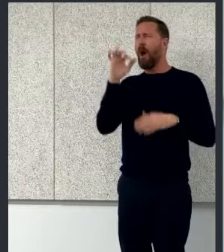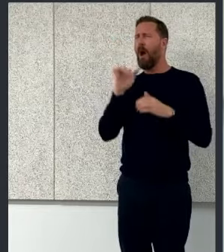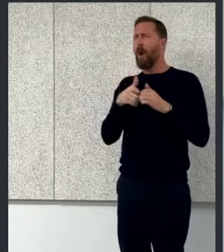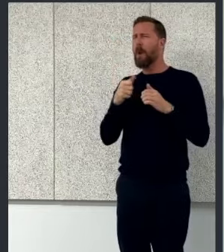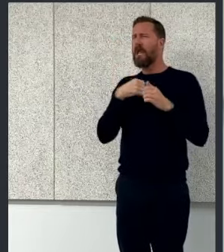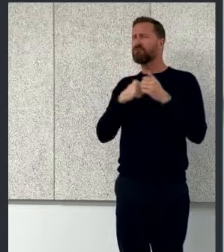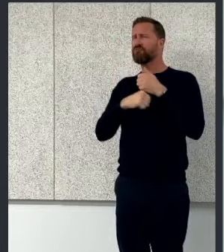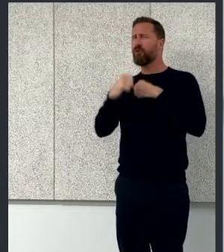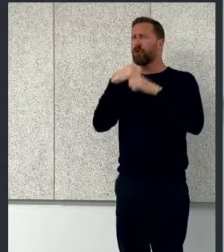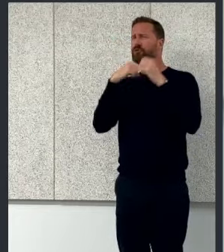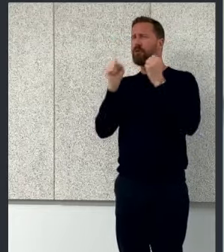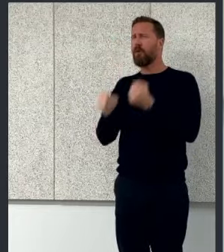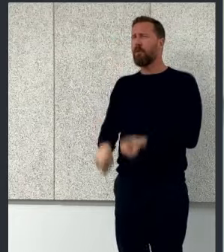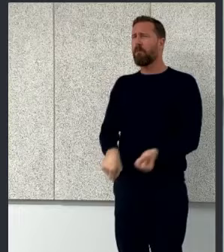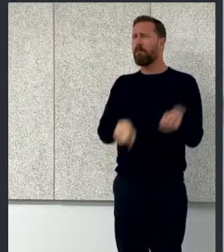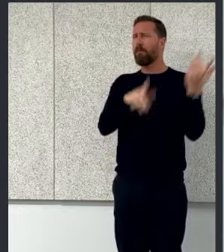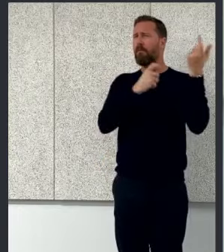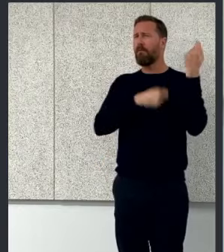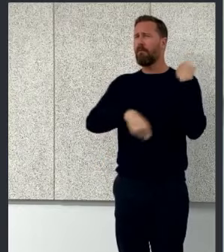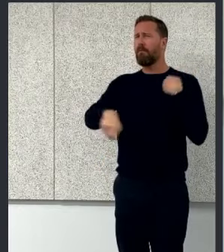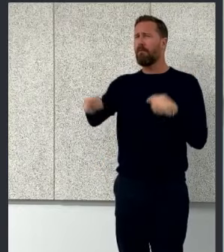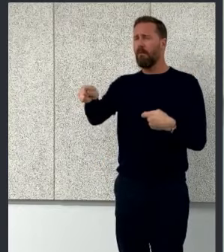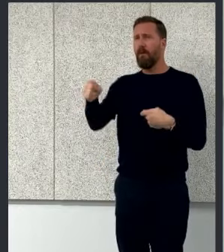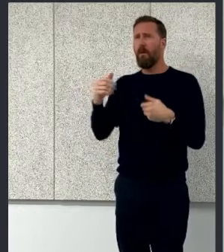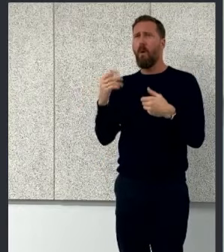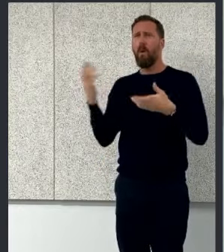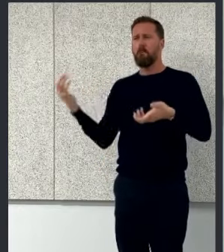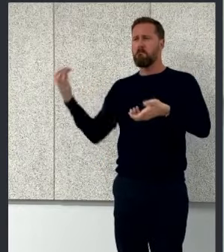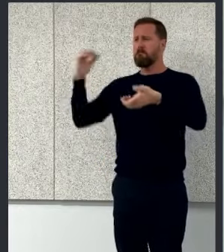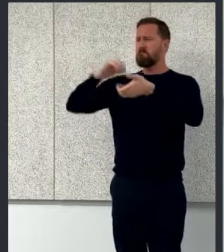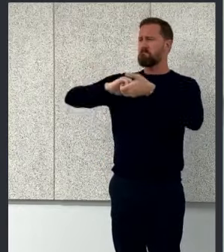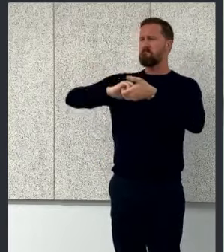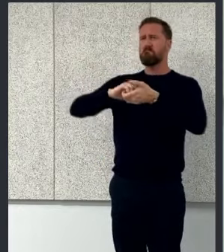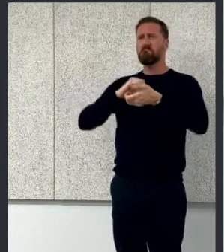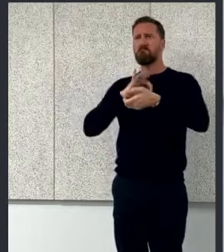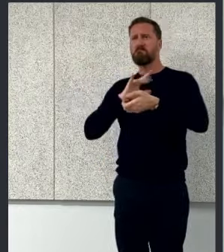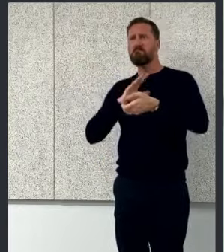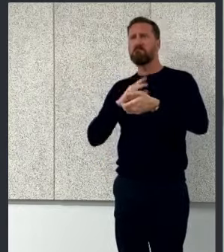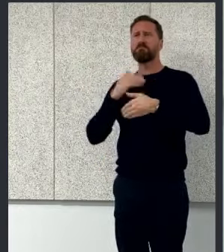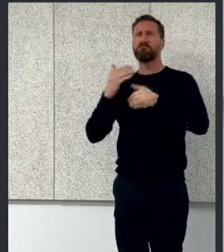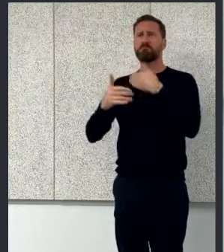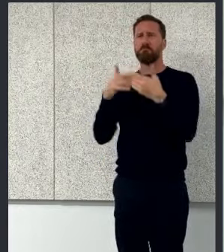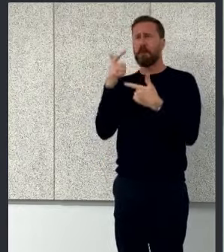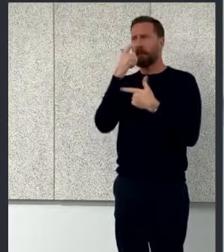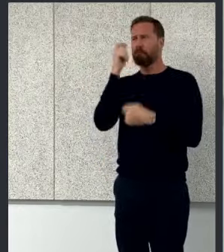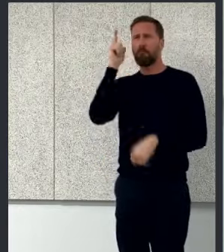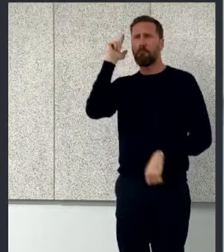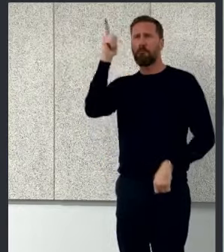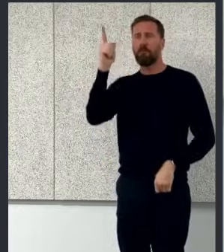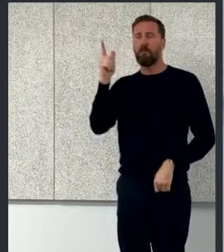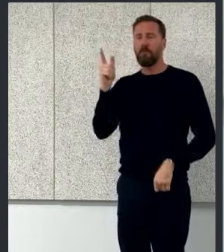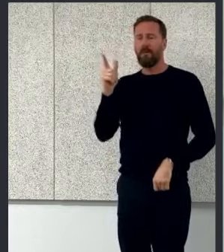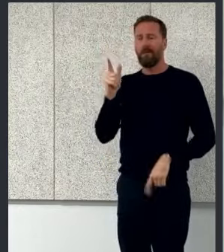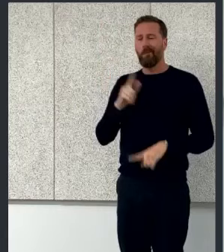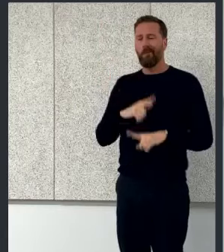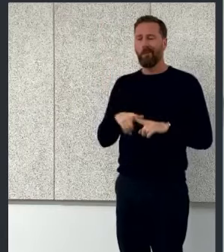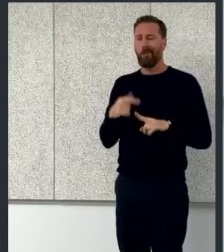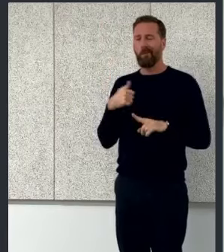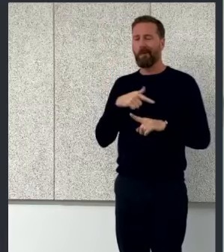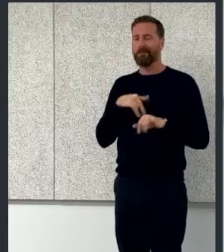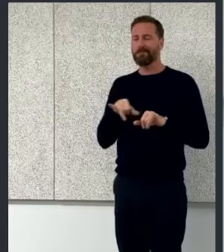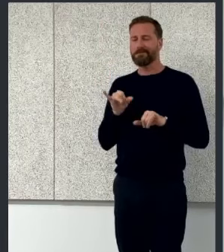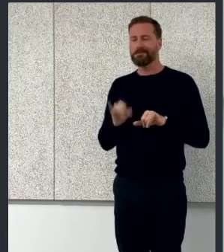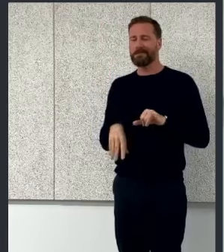in interesting ways, but also we all kind of have to work in the lane and the role that we